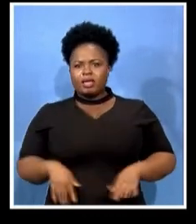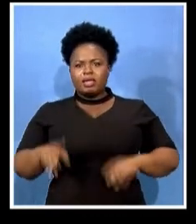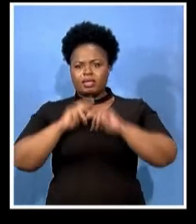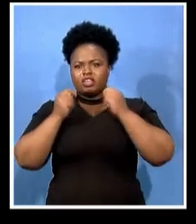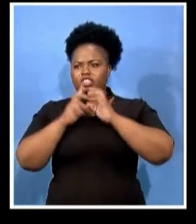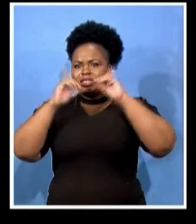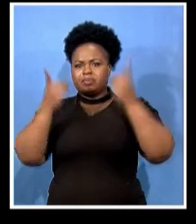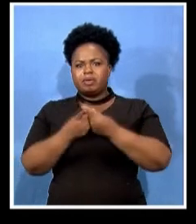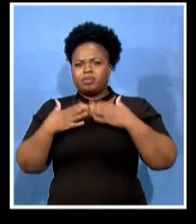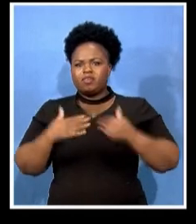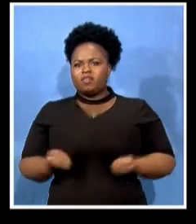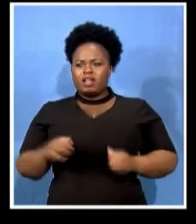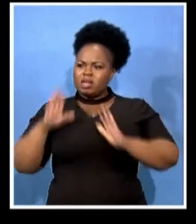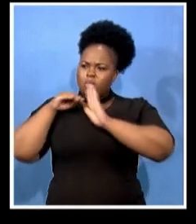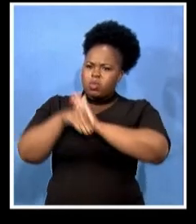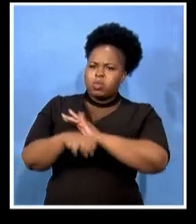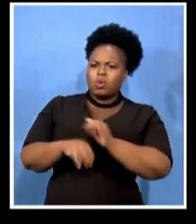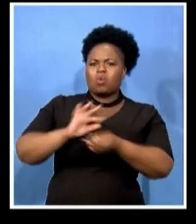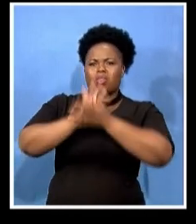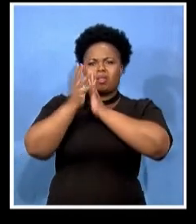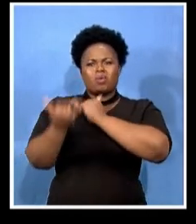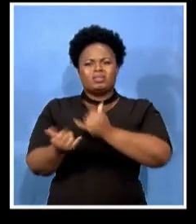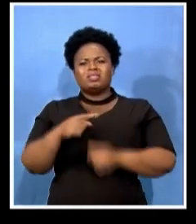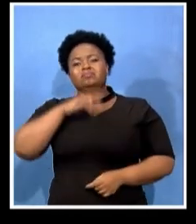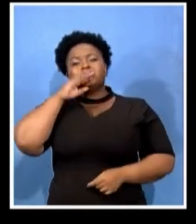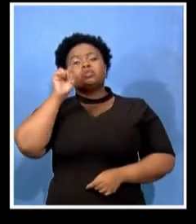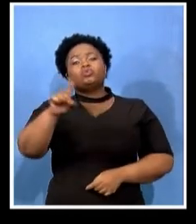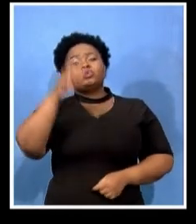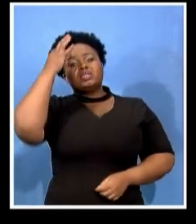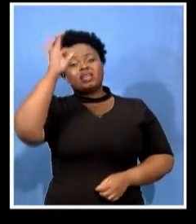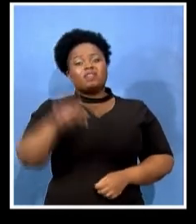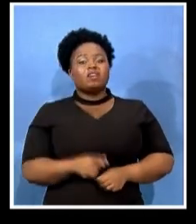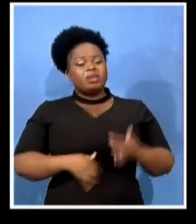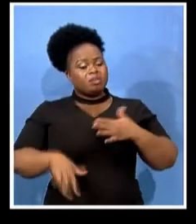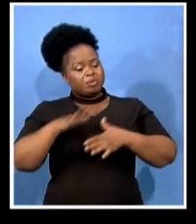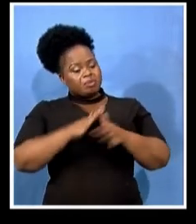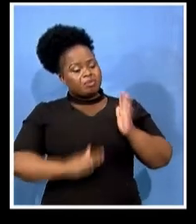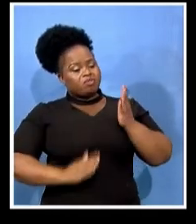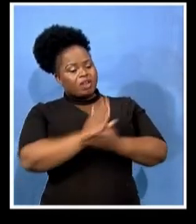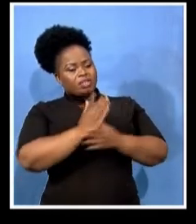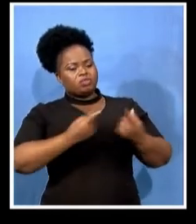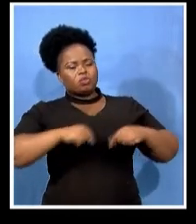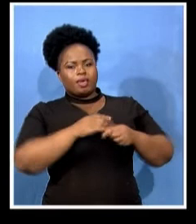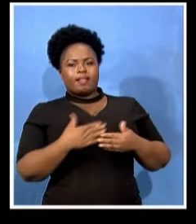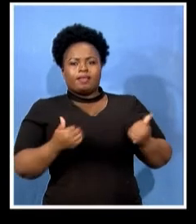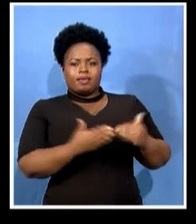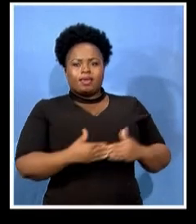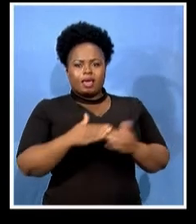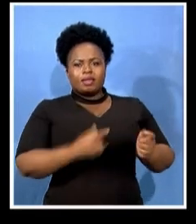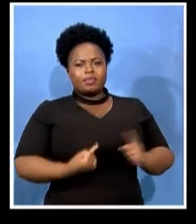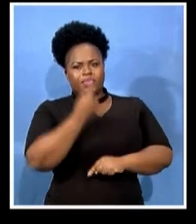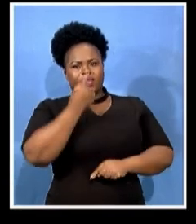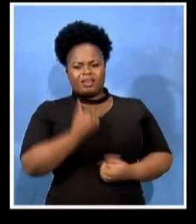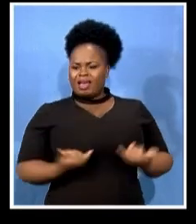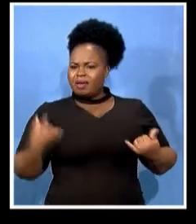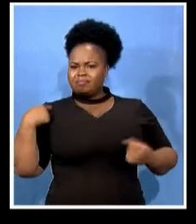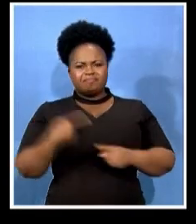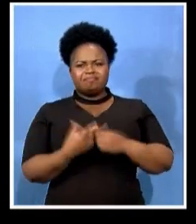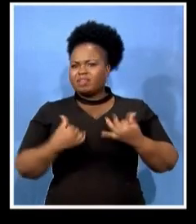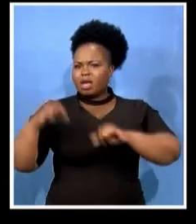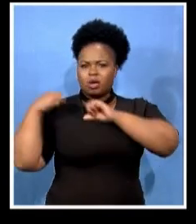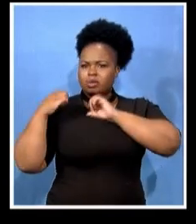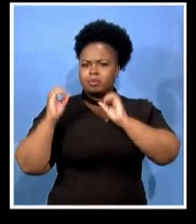government have come against our primary right to health care. And to date, nobody has taken accountability for the fact that the